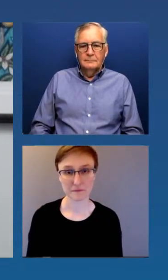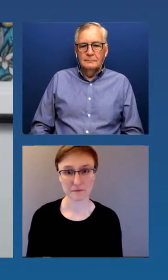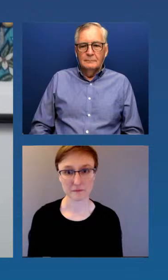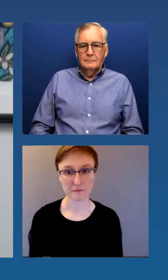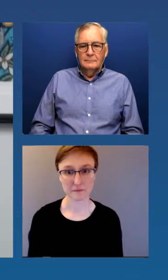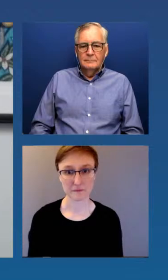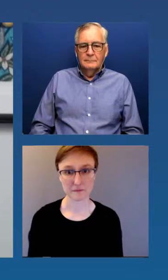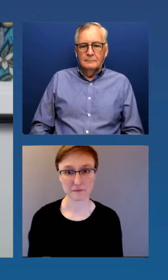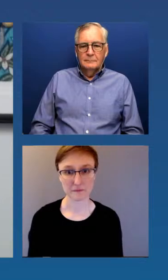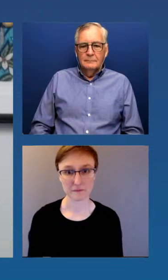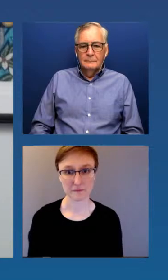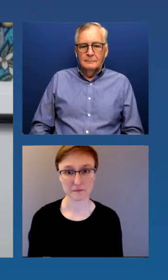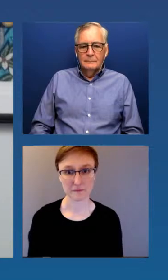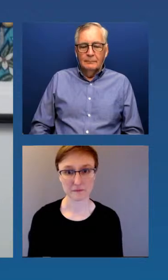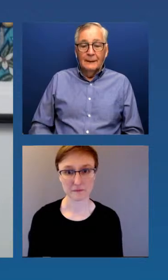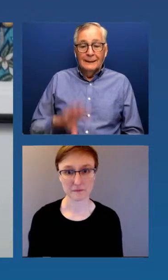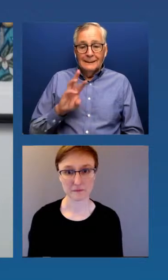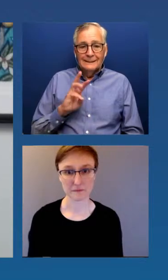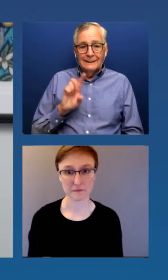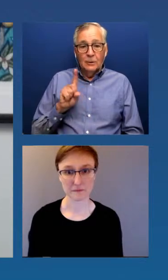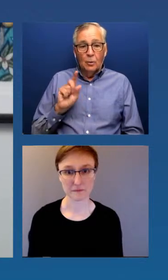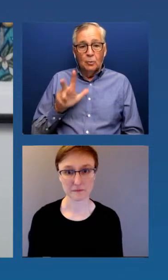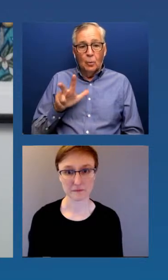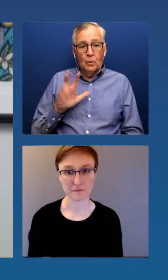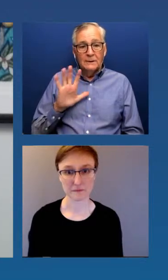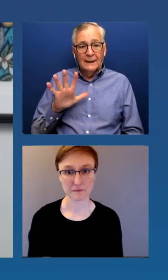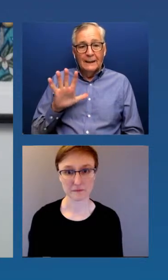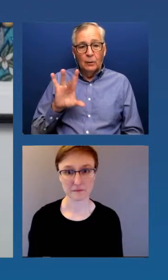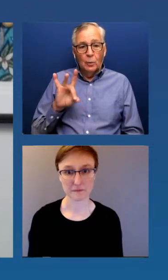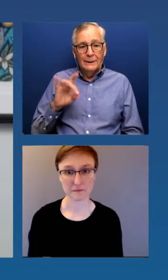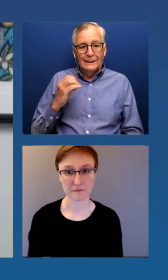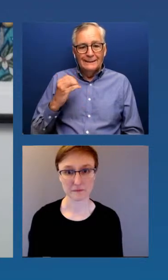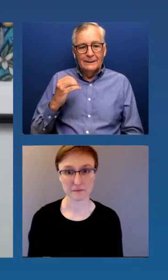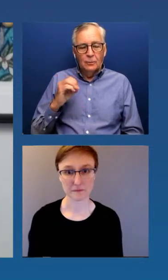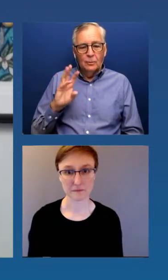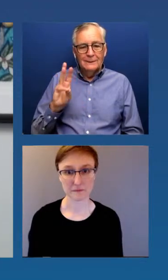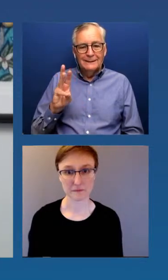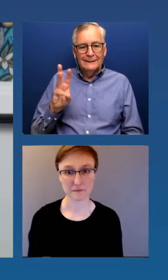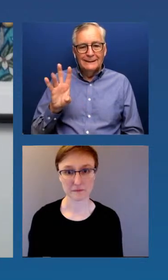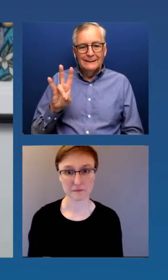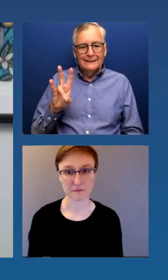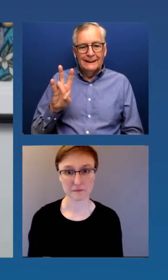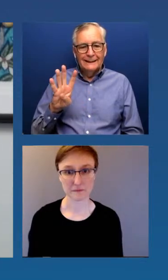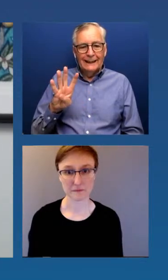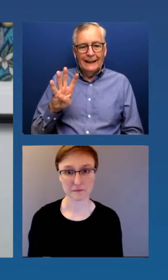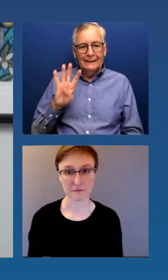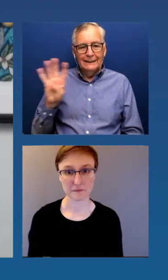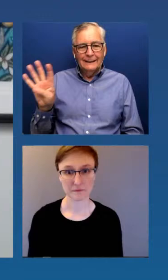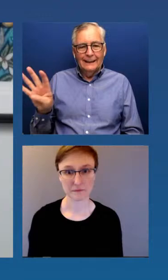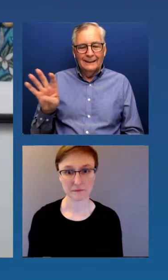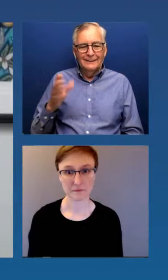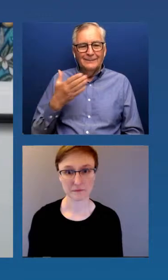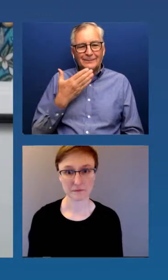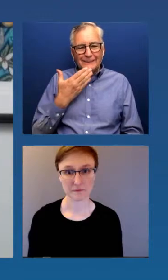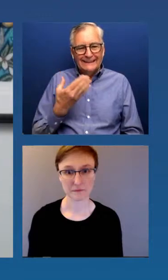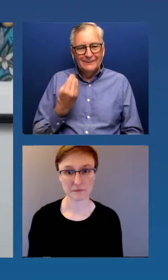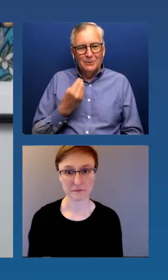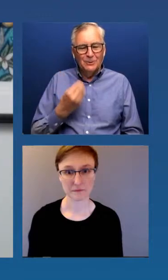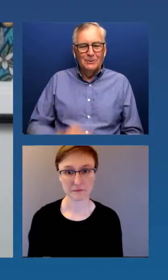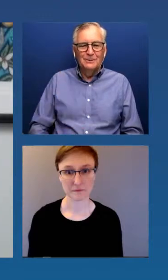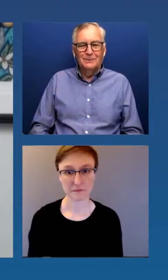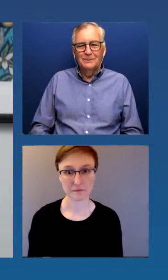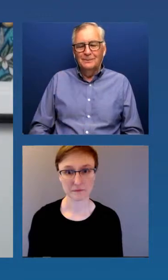613-580-6744. 613-580-6744. Thank you, merci,